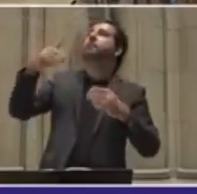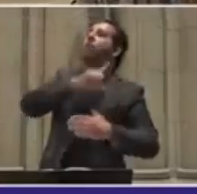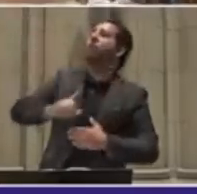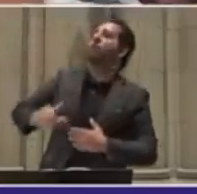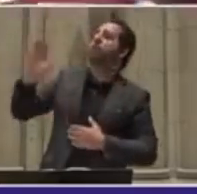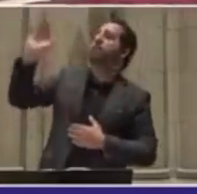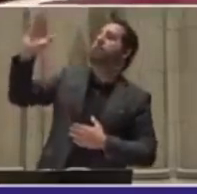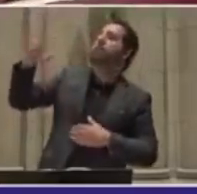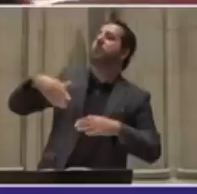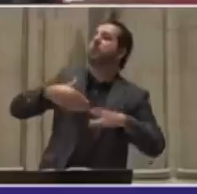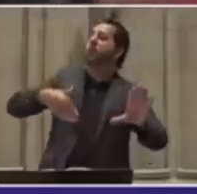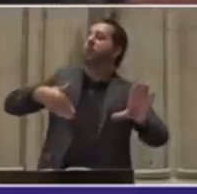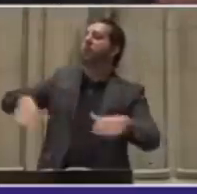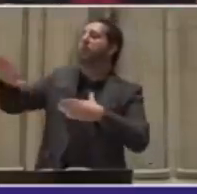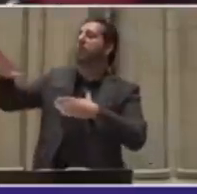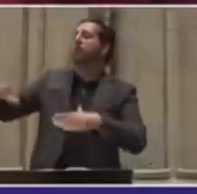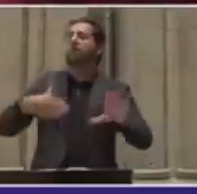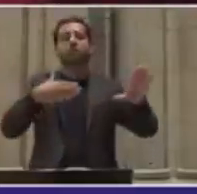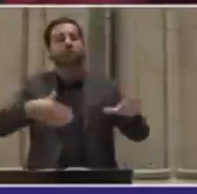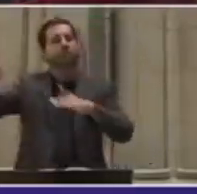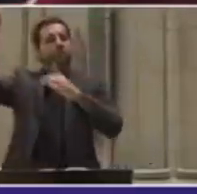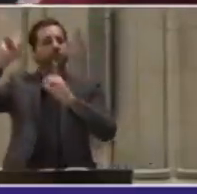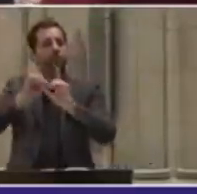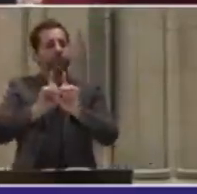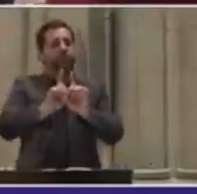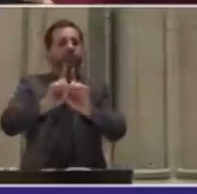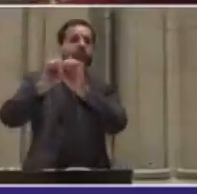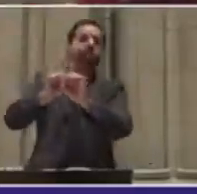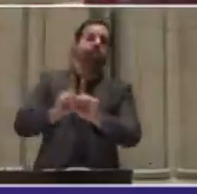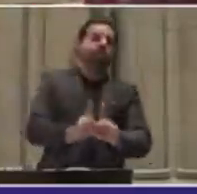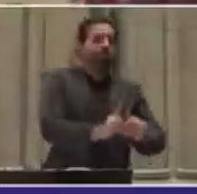Lord. Walk with me.